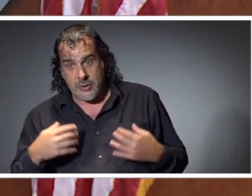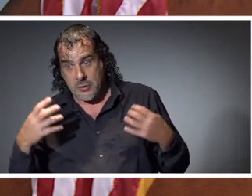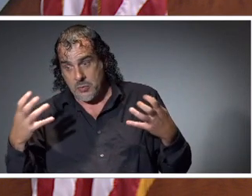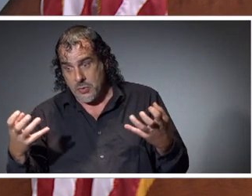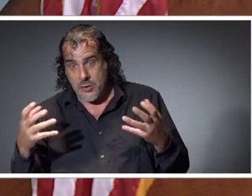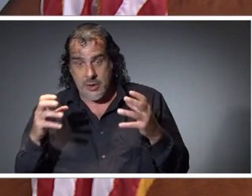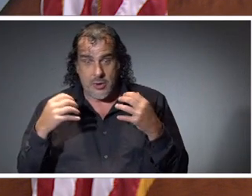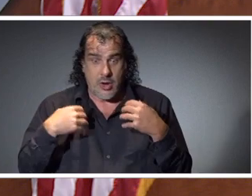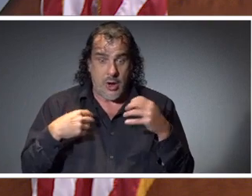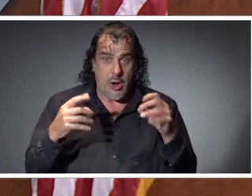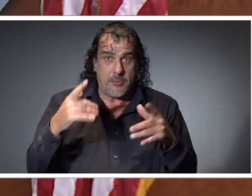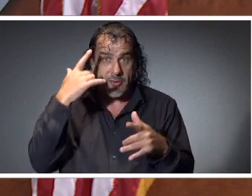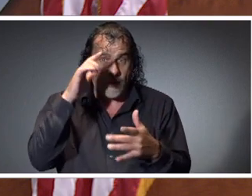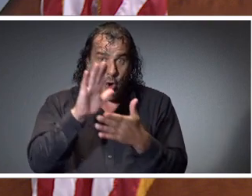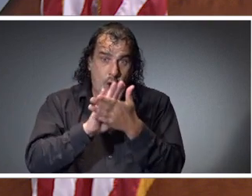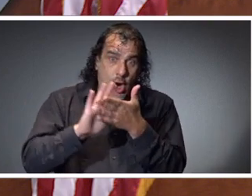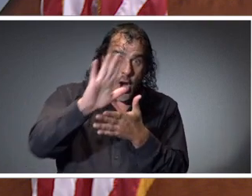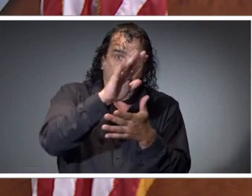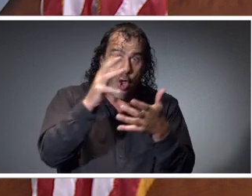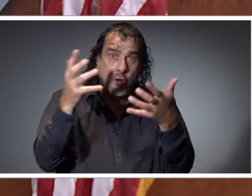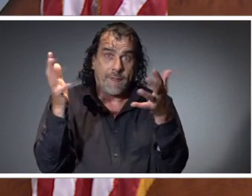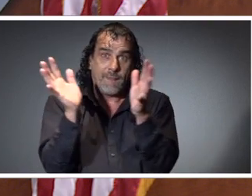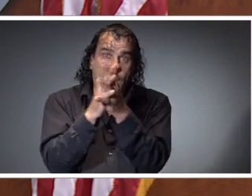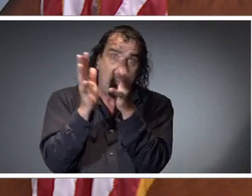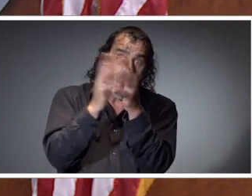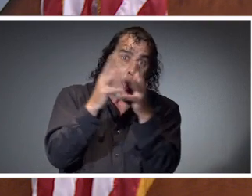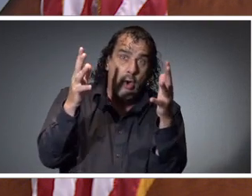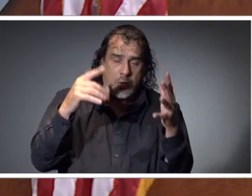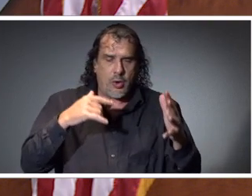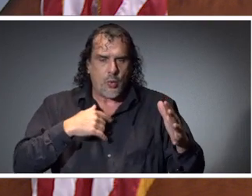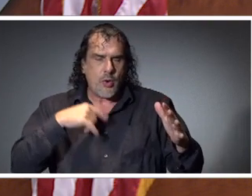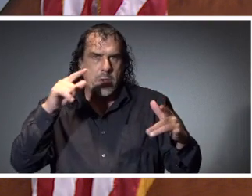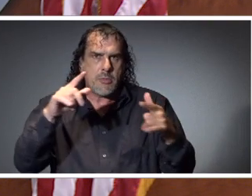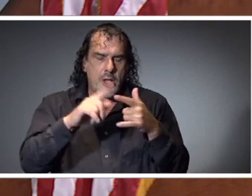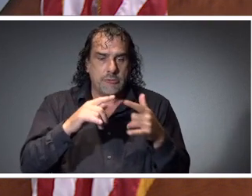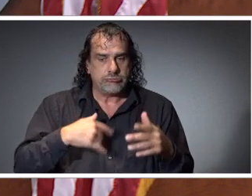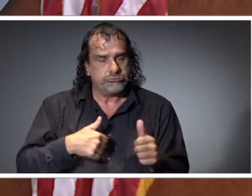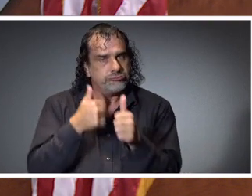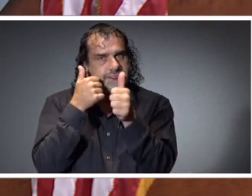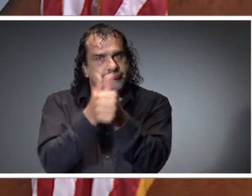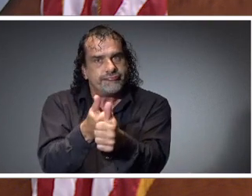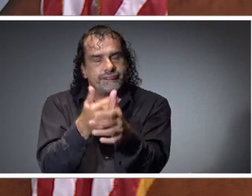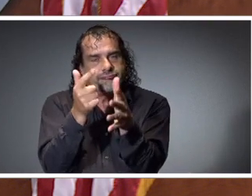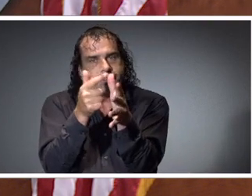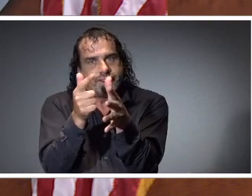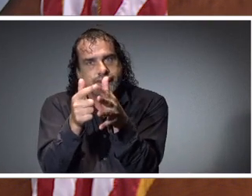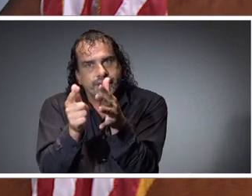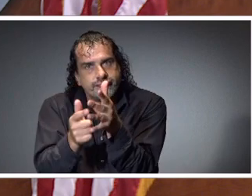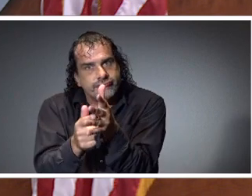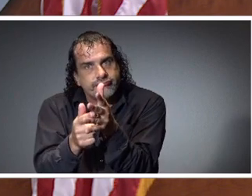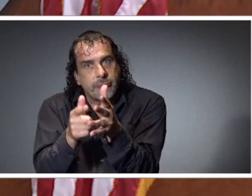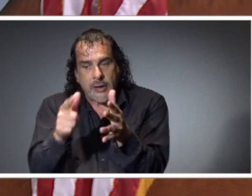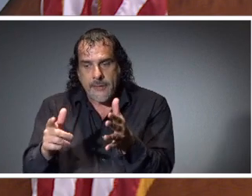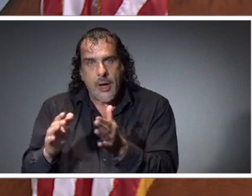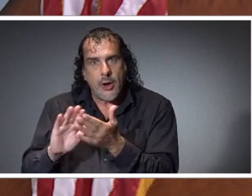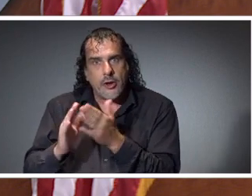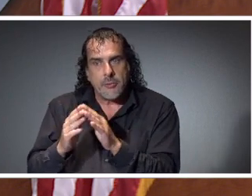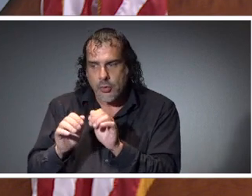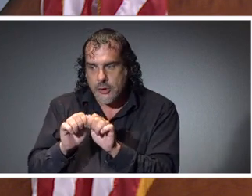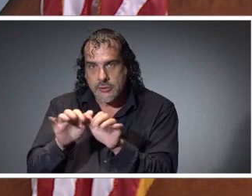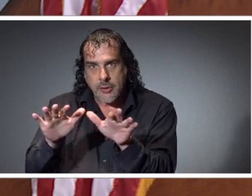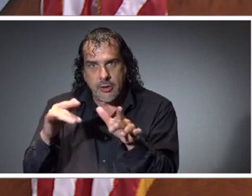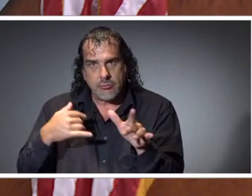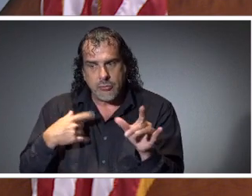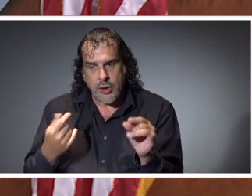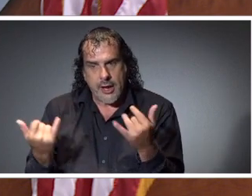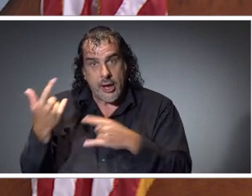football, we have to remain vigilant. We have to take the community spread that we have today and continue to